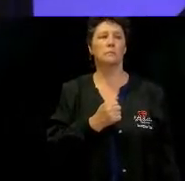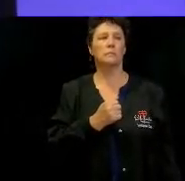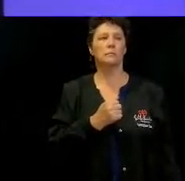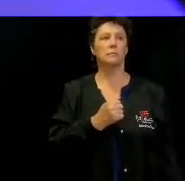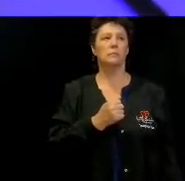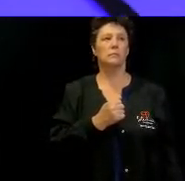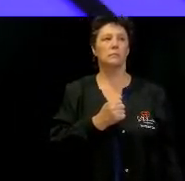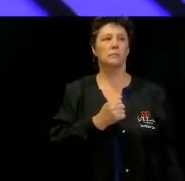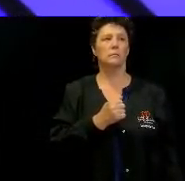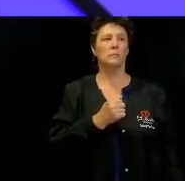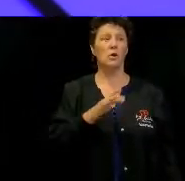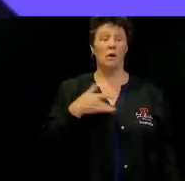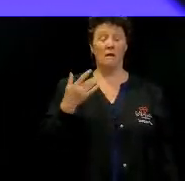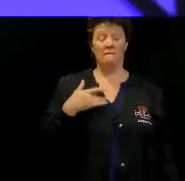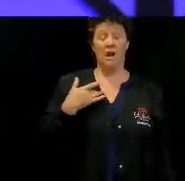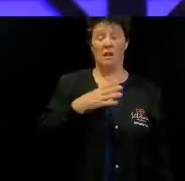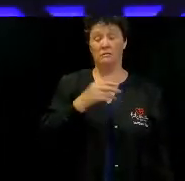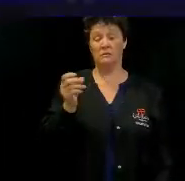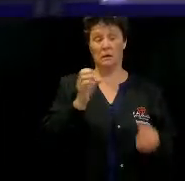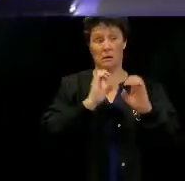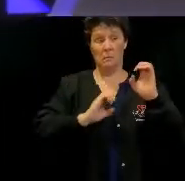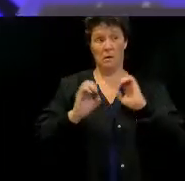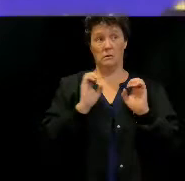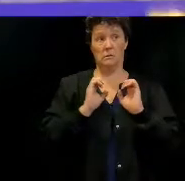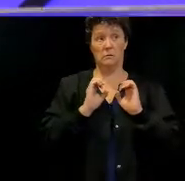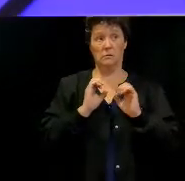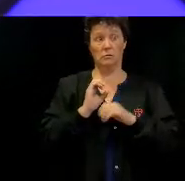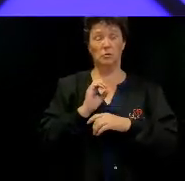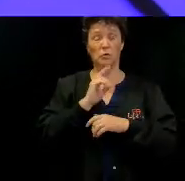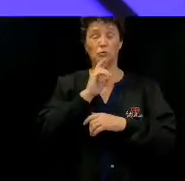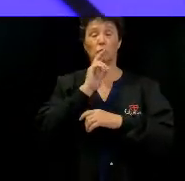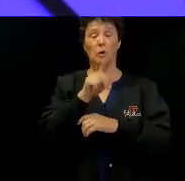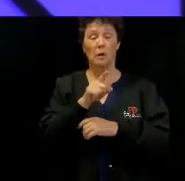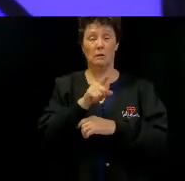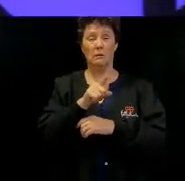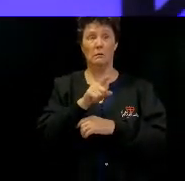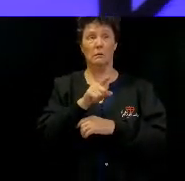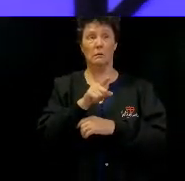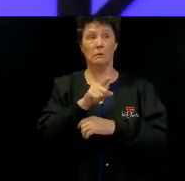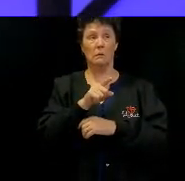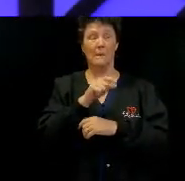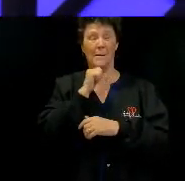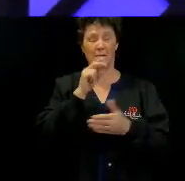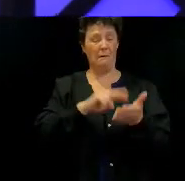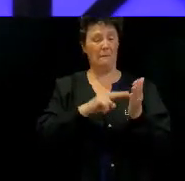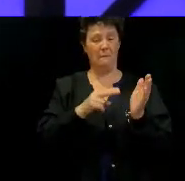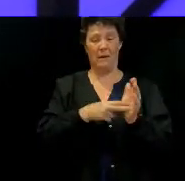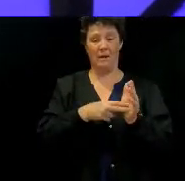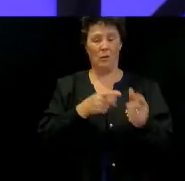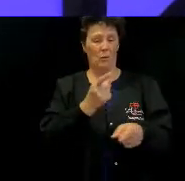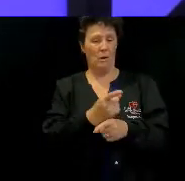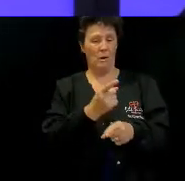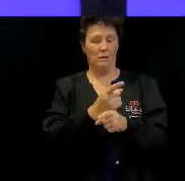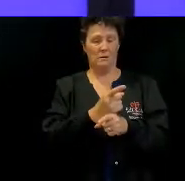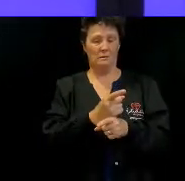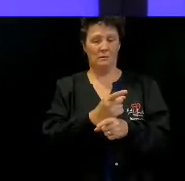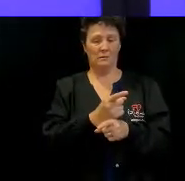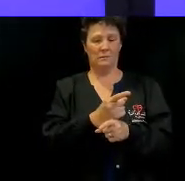Your feelings and emotions are real, but it doesn't mean they're right.